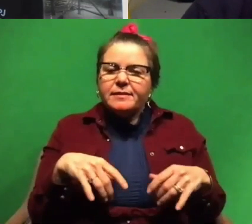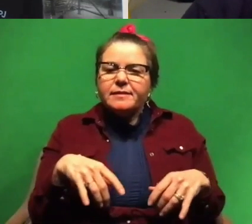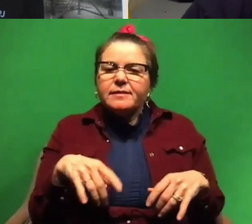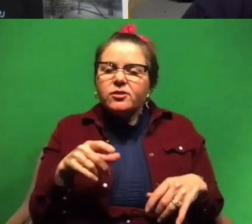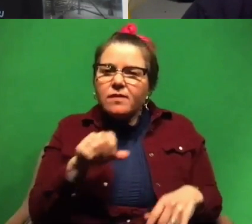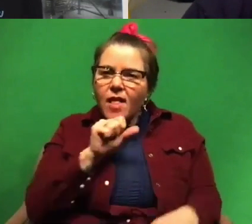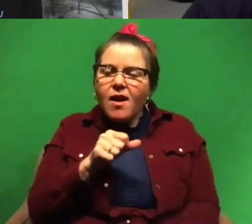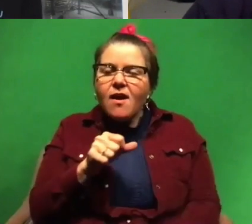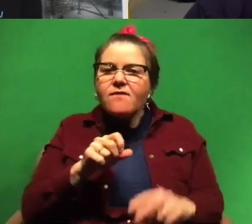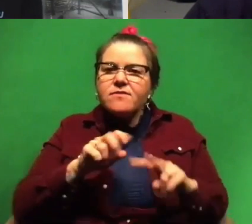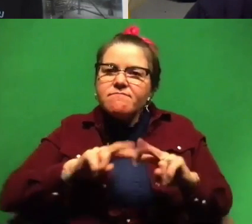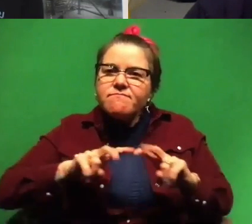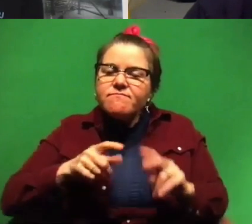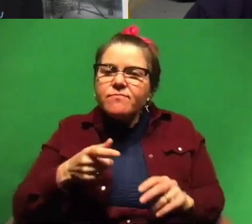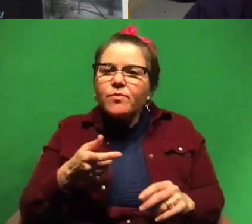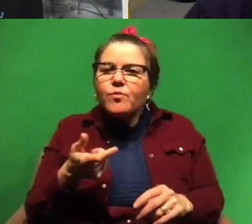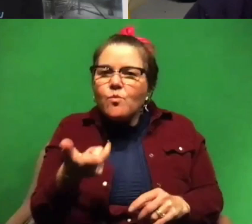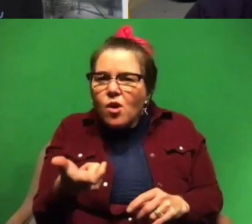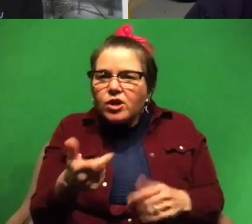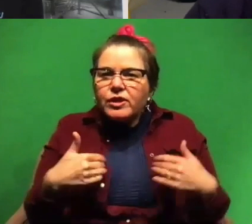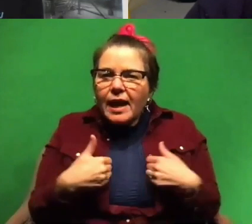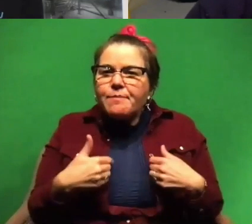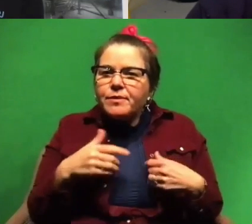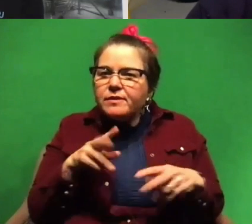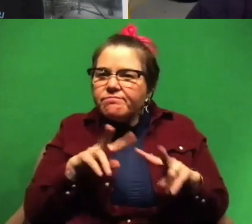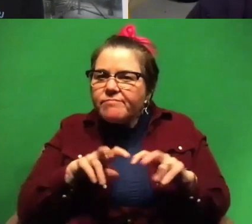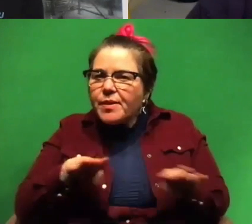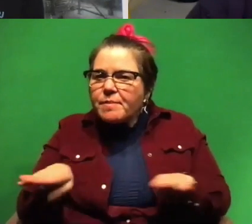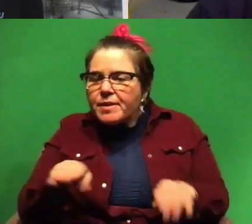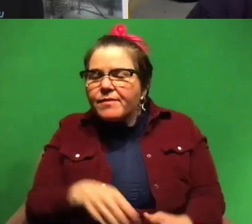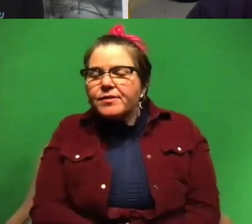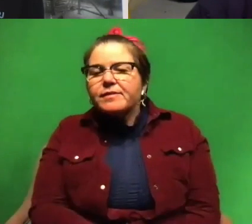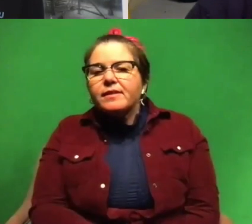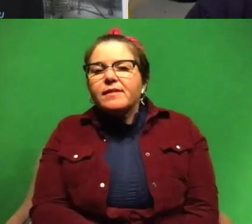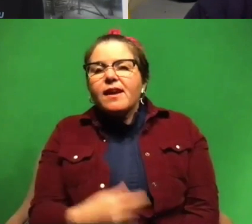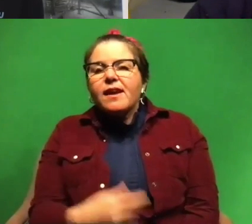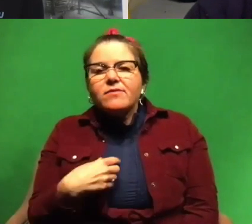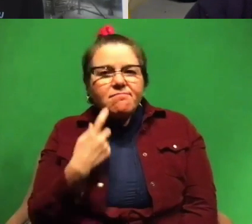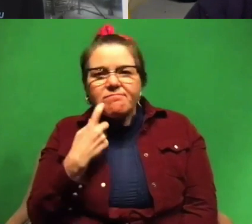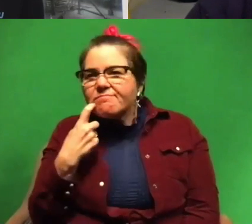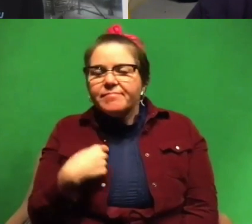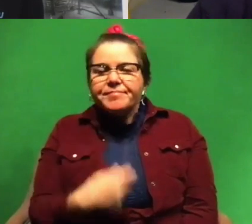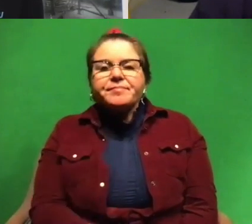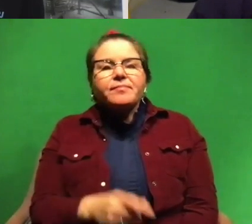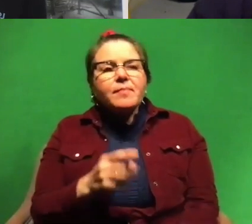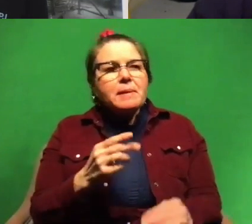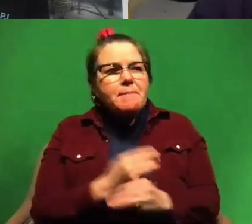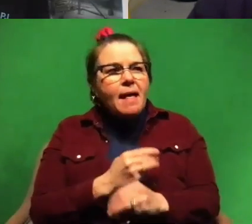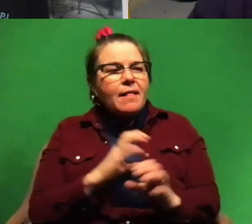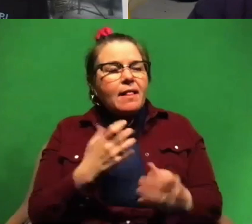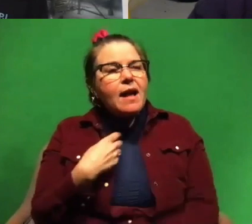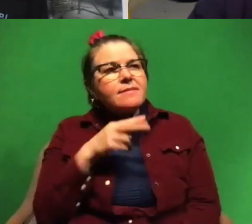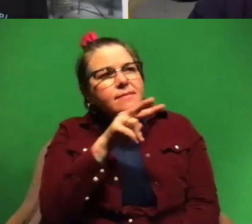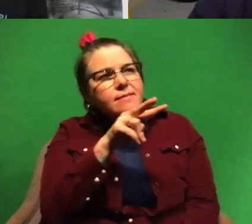watching animals and like seeing how they behave. So that's what got me. Like I'd be sitting in math class and looking out the